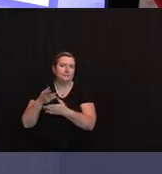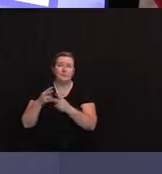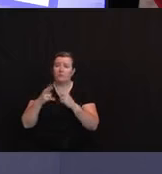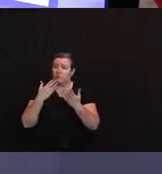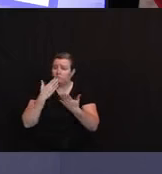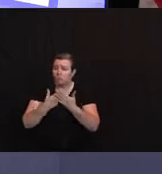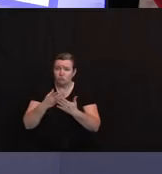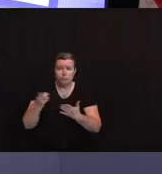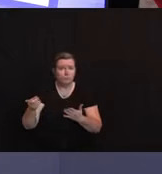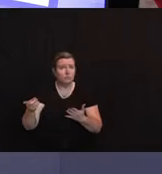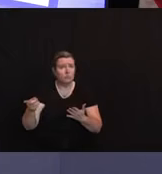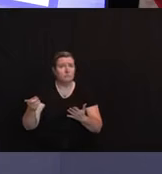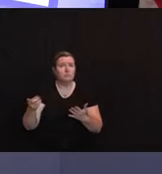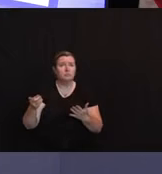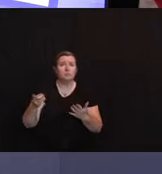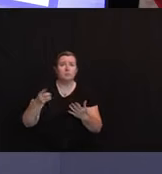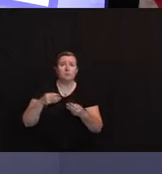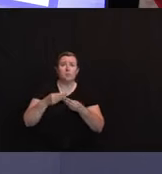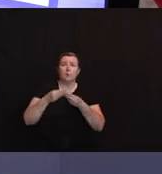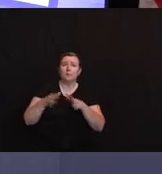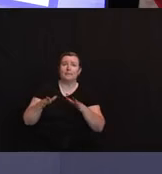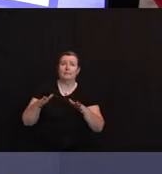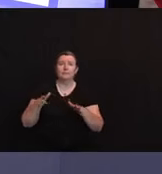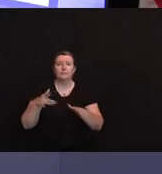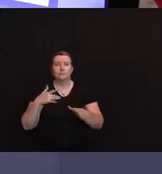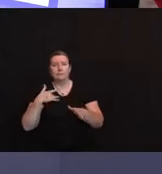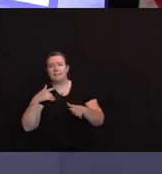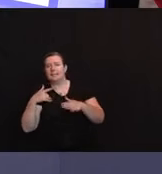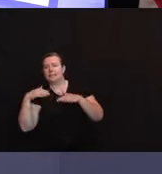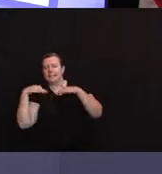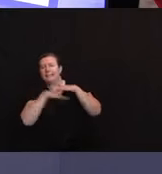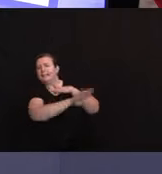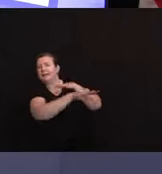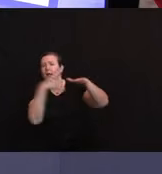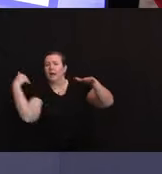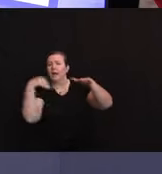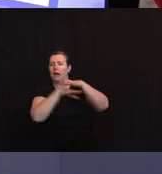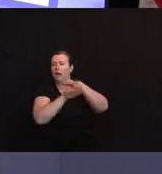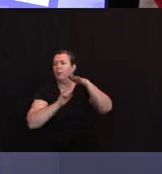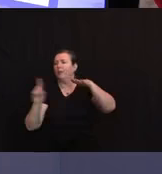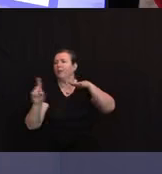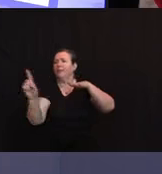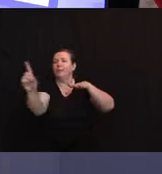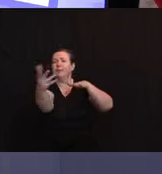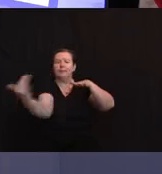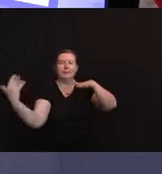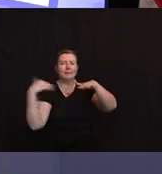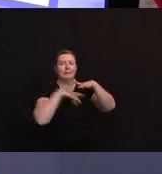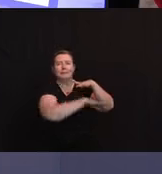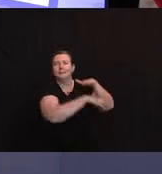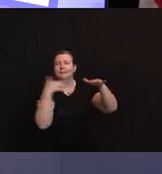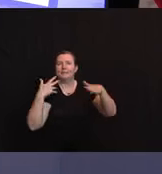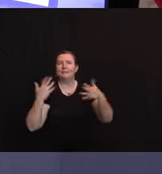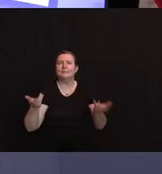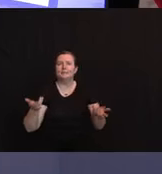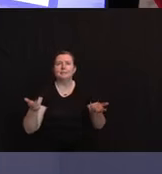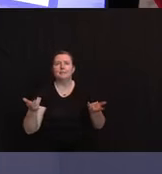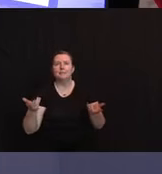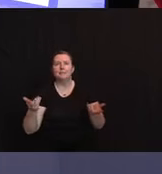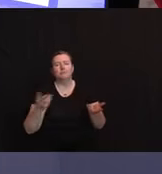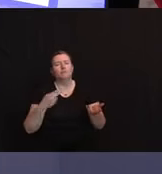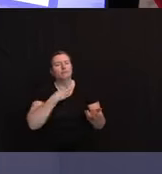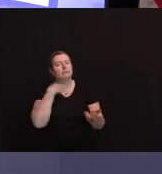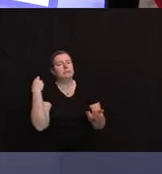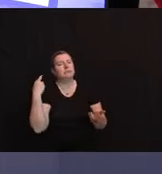nature of that population, and they are population at risk. So every day we're doing something to try